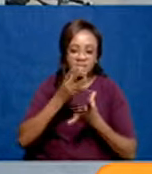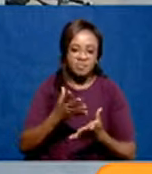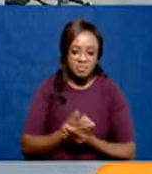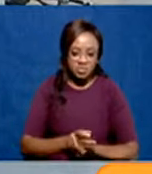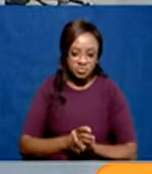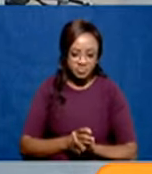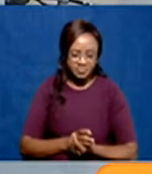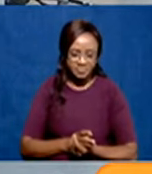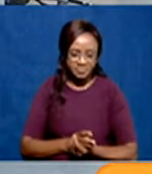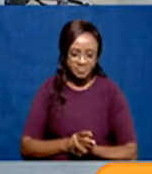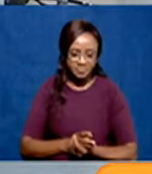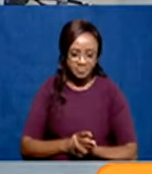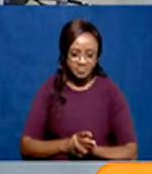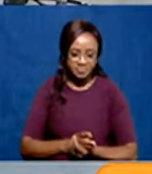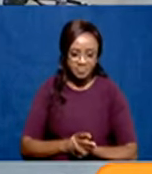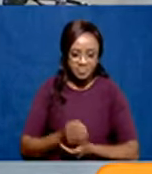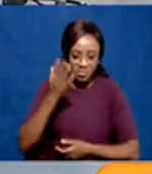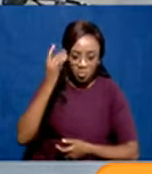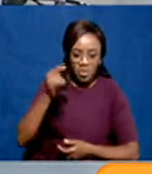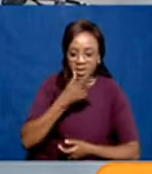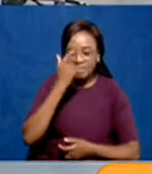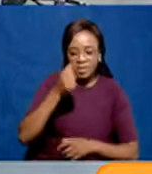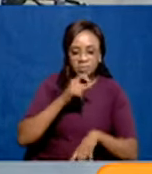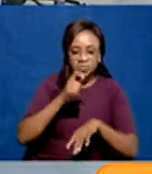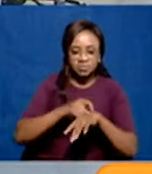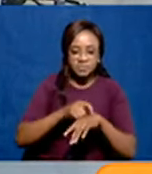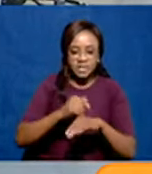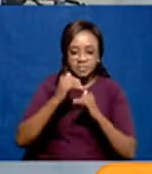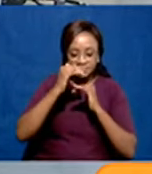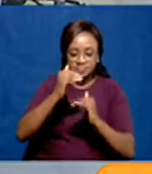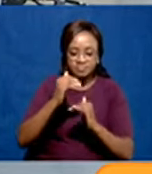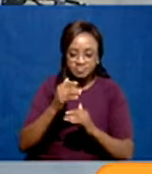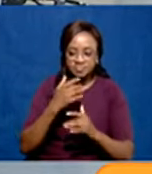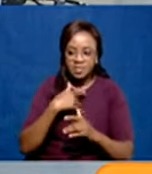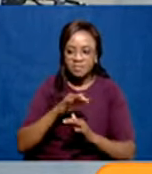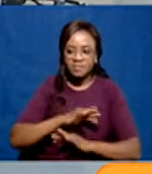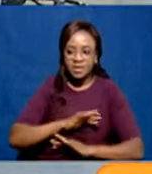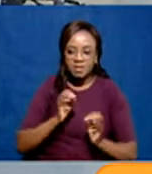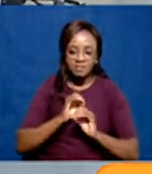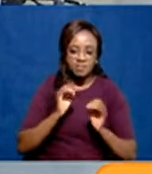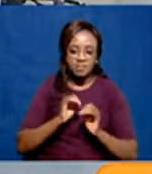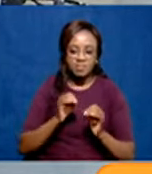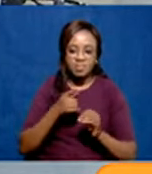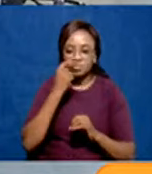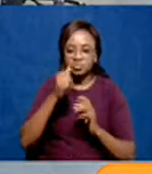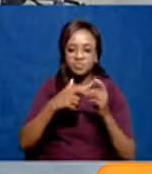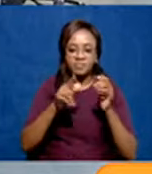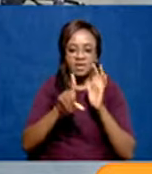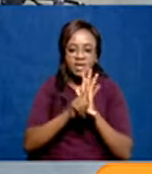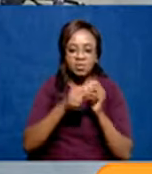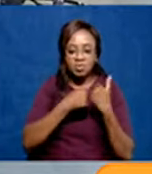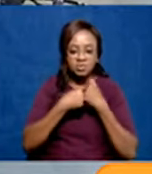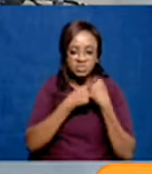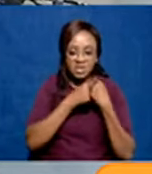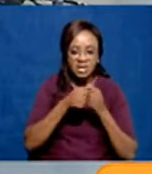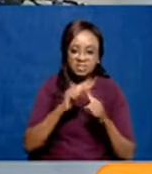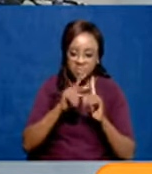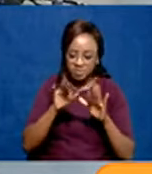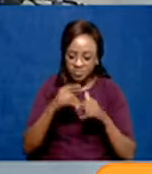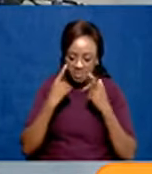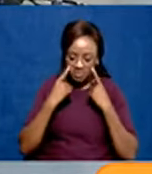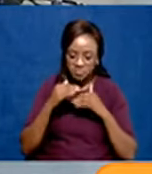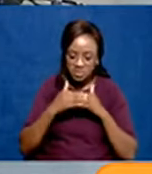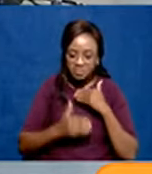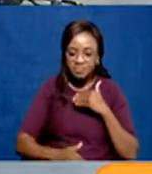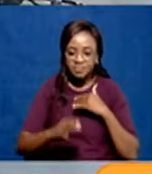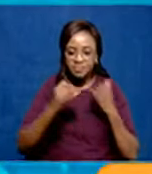is partly because of the time frame that we were not able to move in terms of the legal encumbrance. But now we'll get this going and get the information